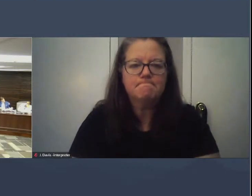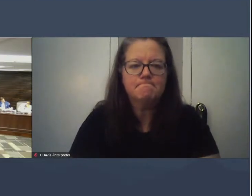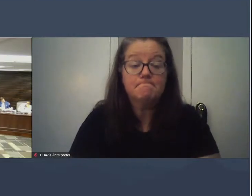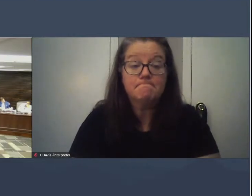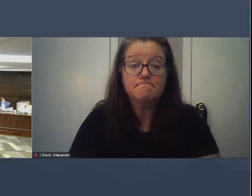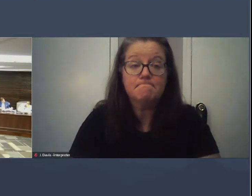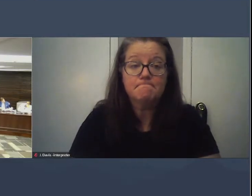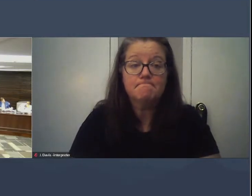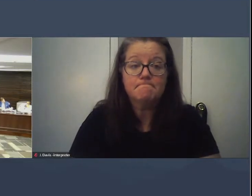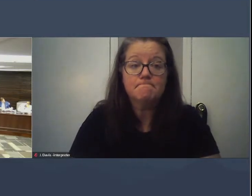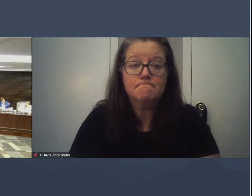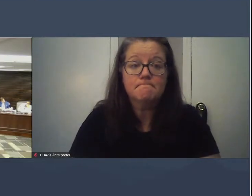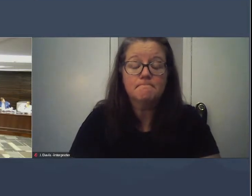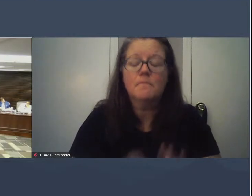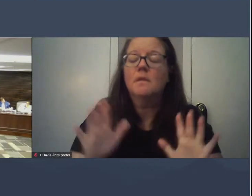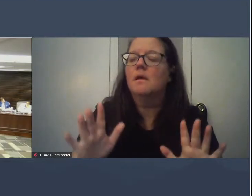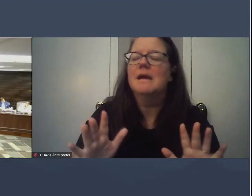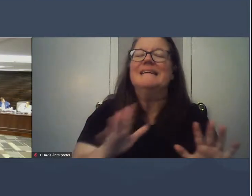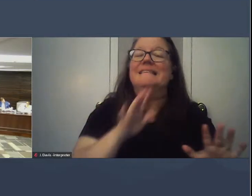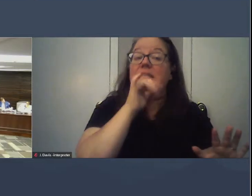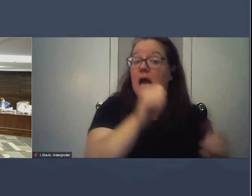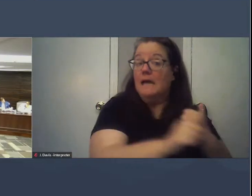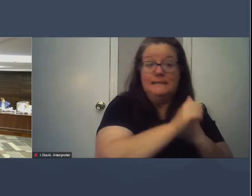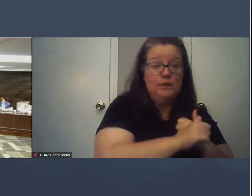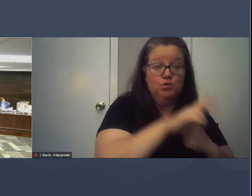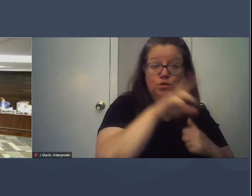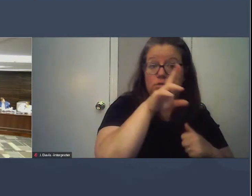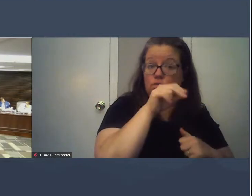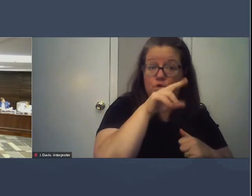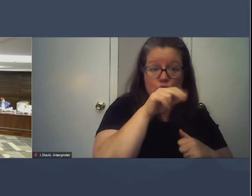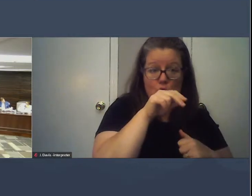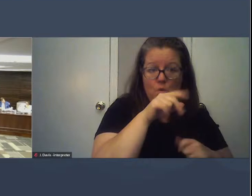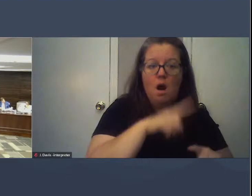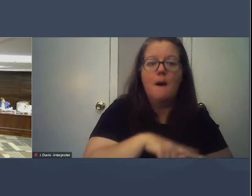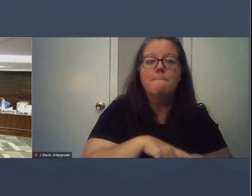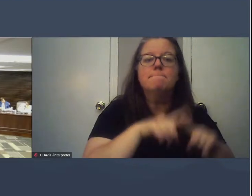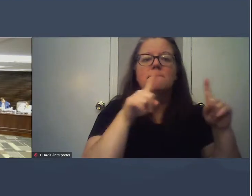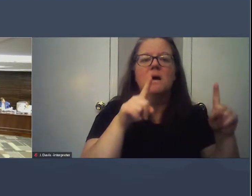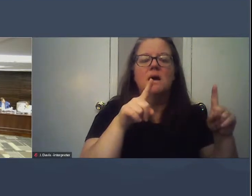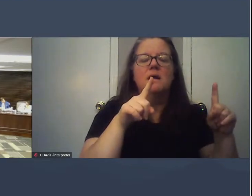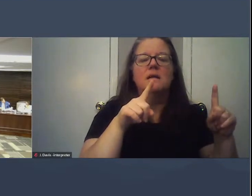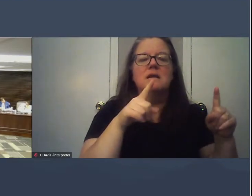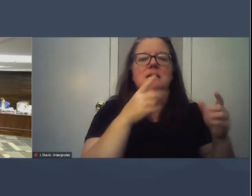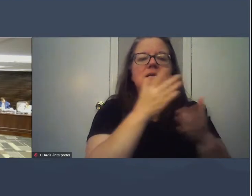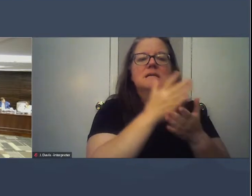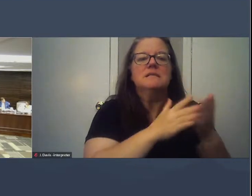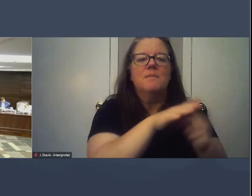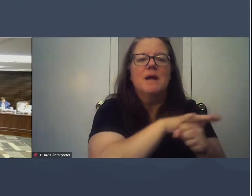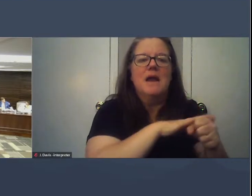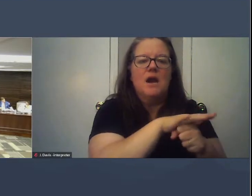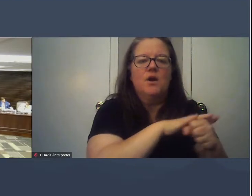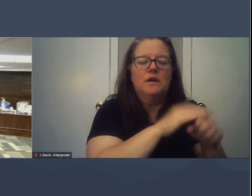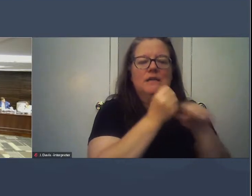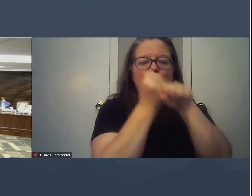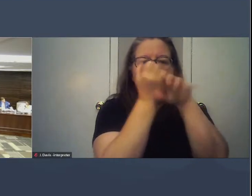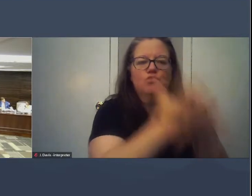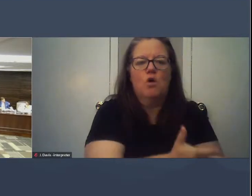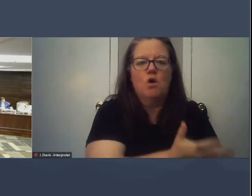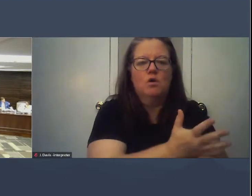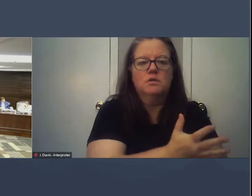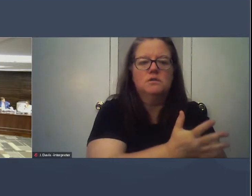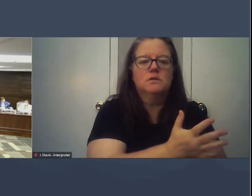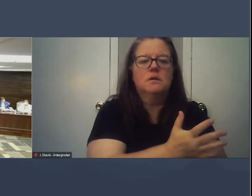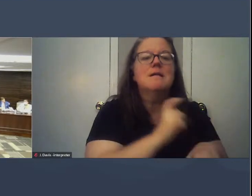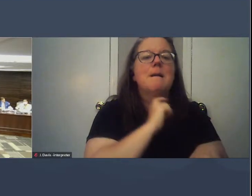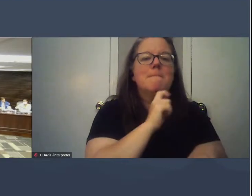We ended up getting to the point where it's not toxic, but where there is some sort of affected area that has caused some movement of metals in